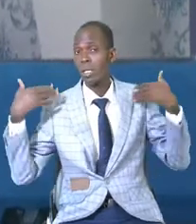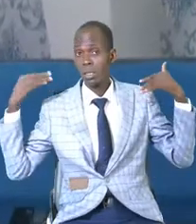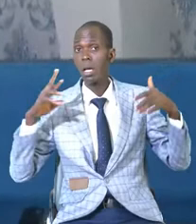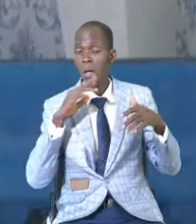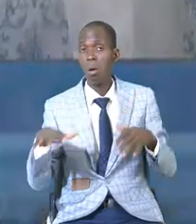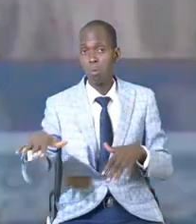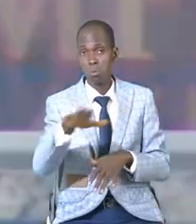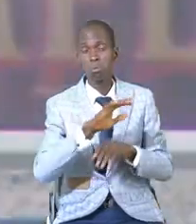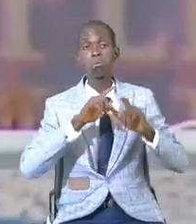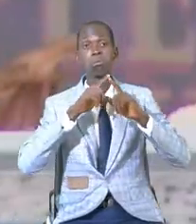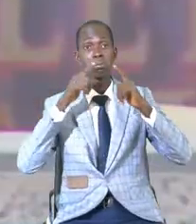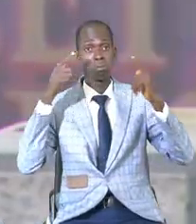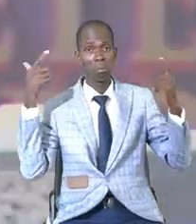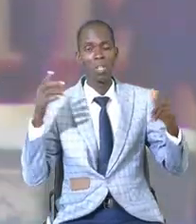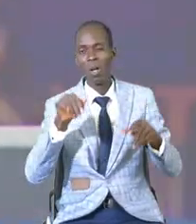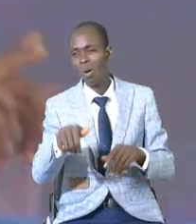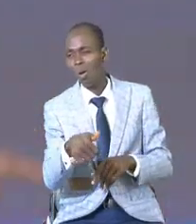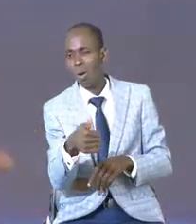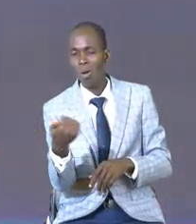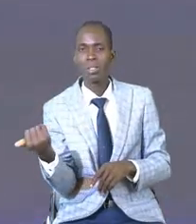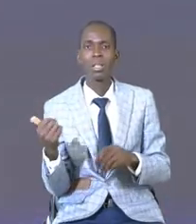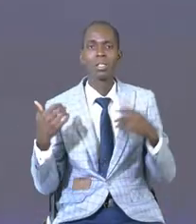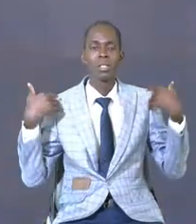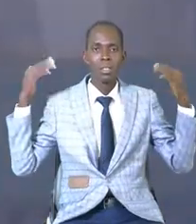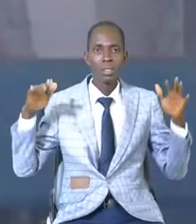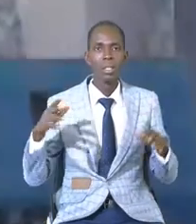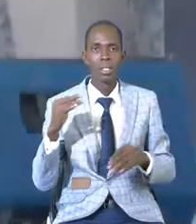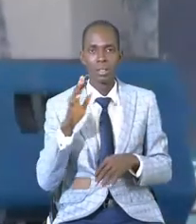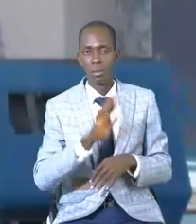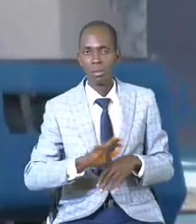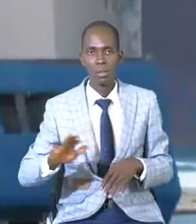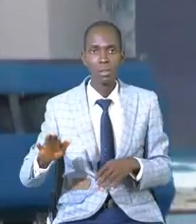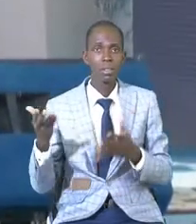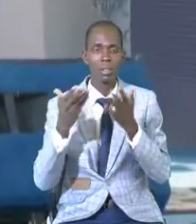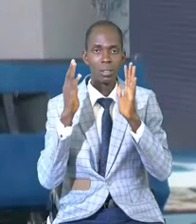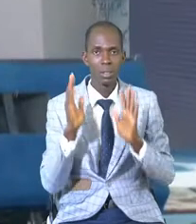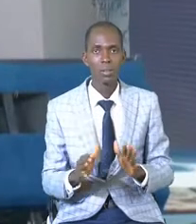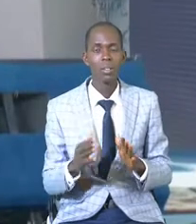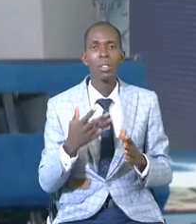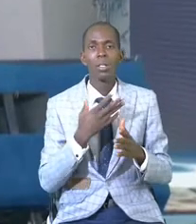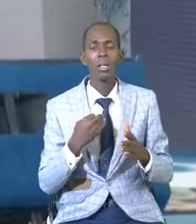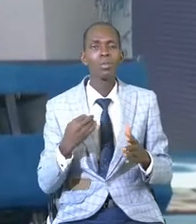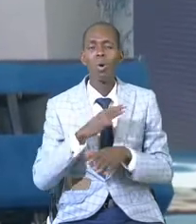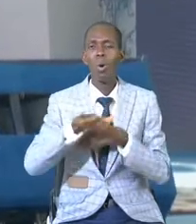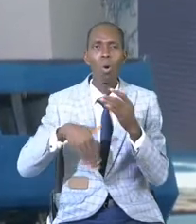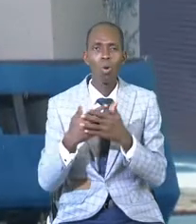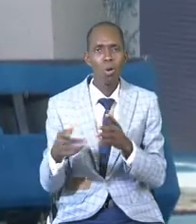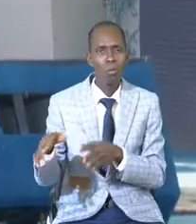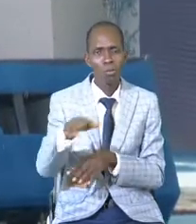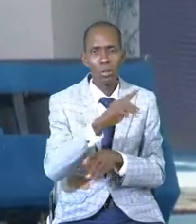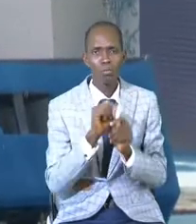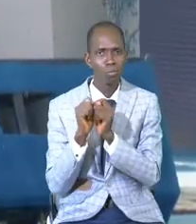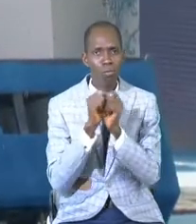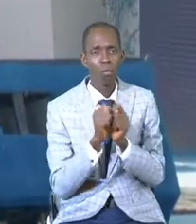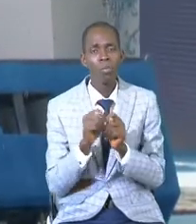other regular angels, and the cherubims and the seraphims, all of them put together, the ones that are still standing, the